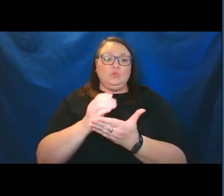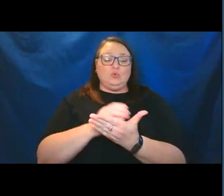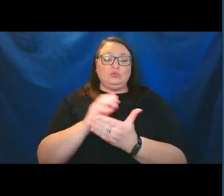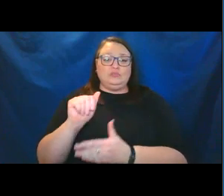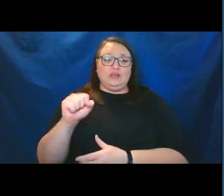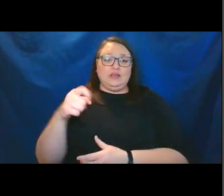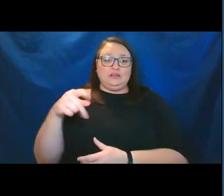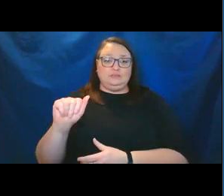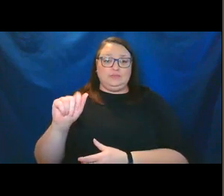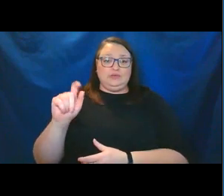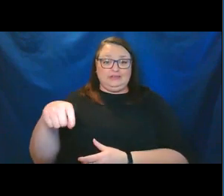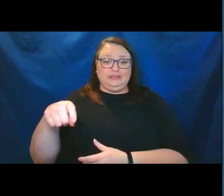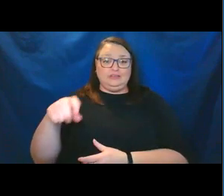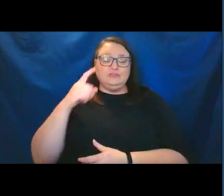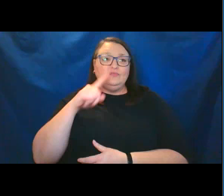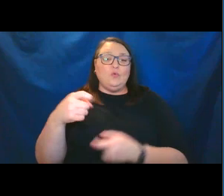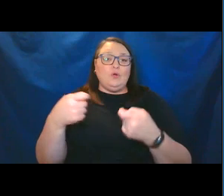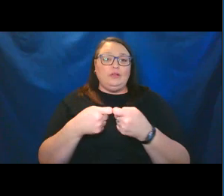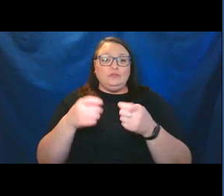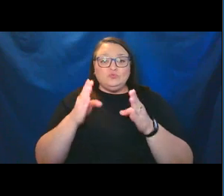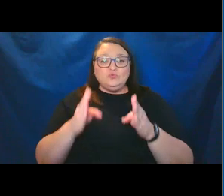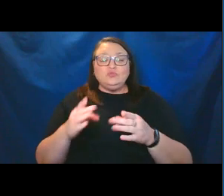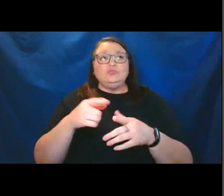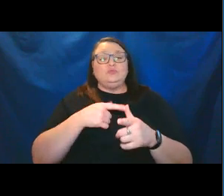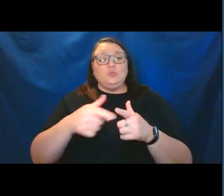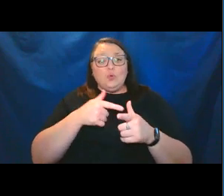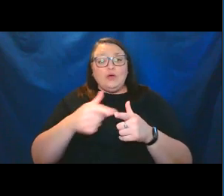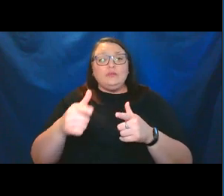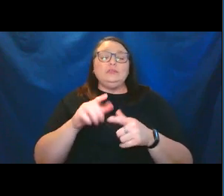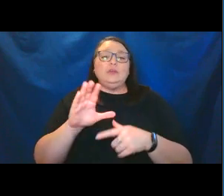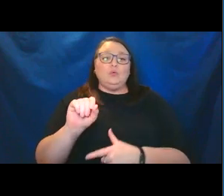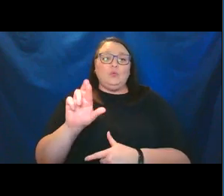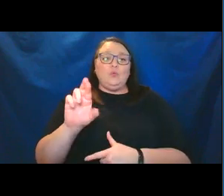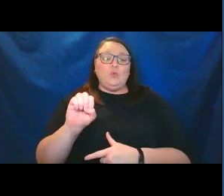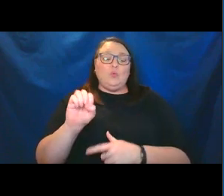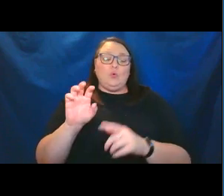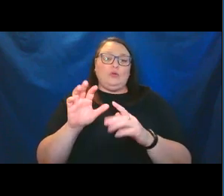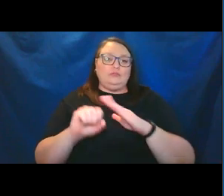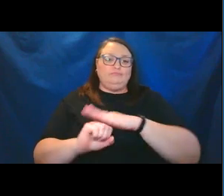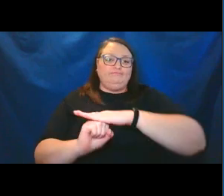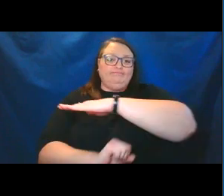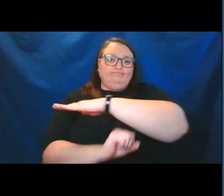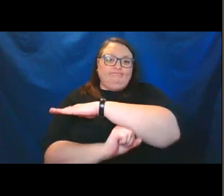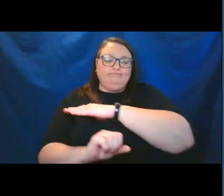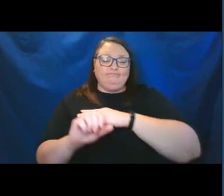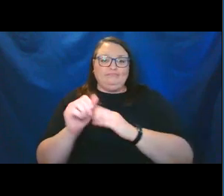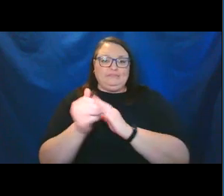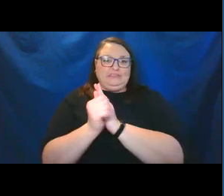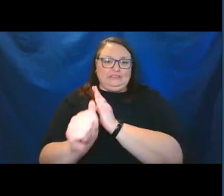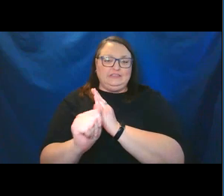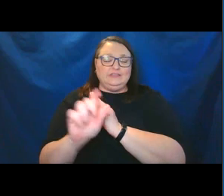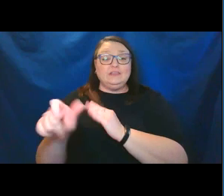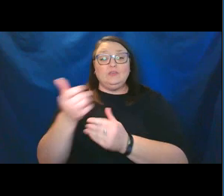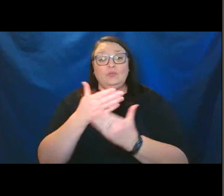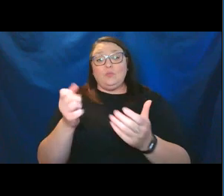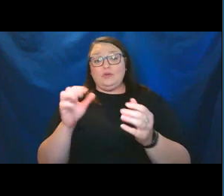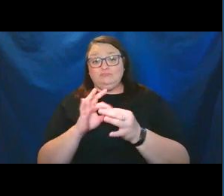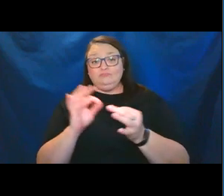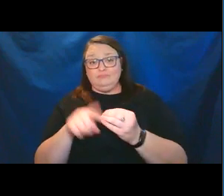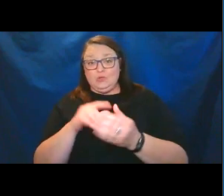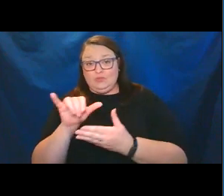like electricians and welding and core foundational skill sets. Another thing I want to mention on that point